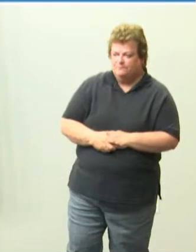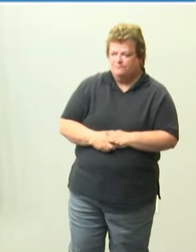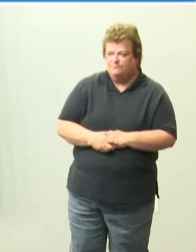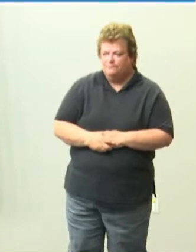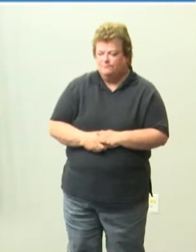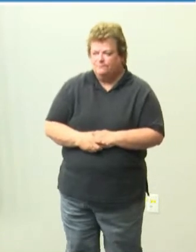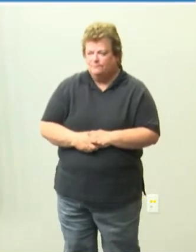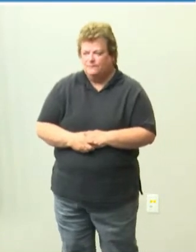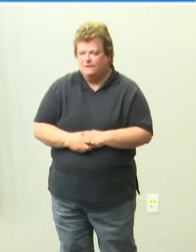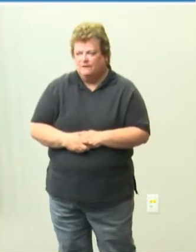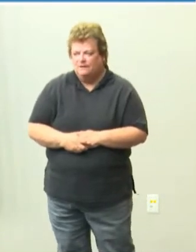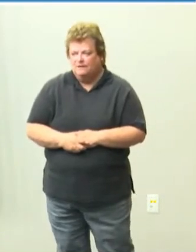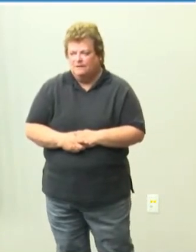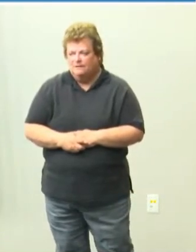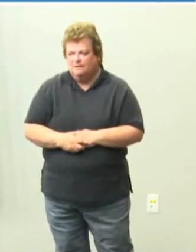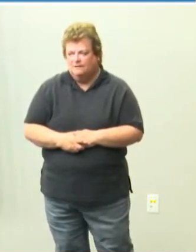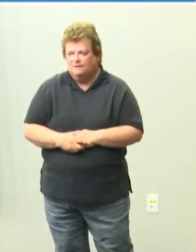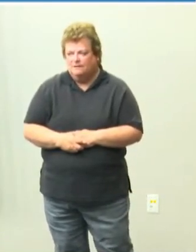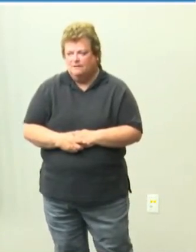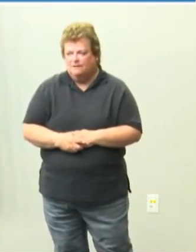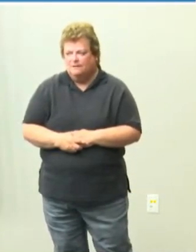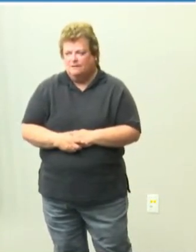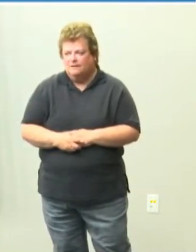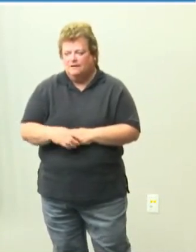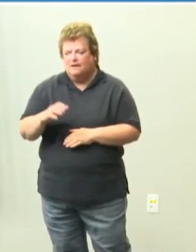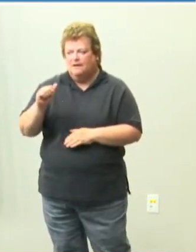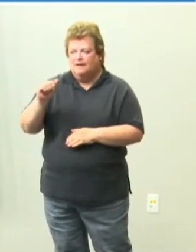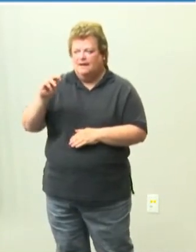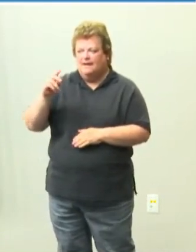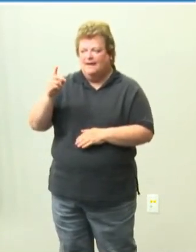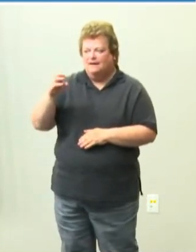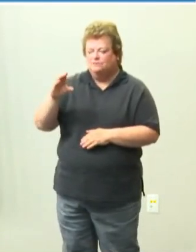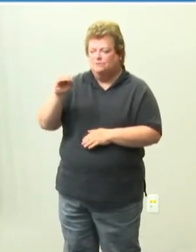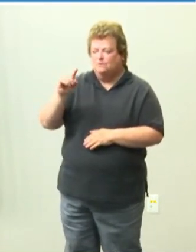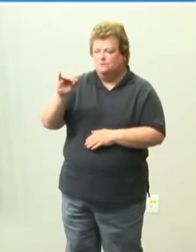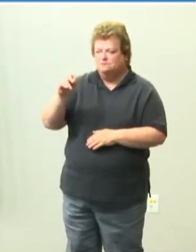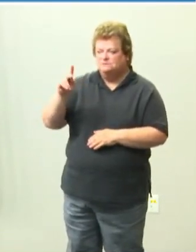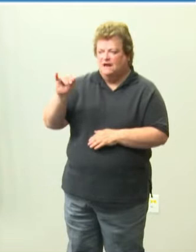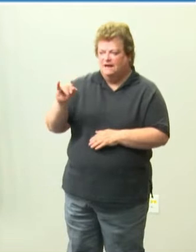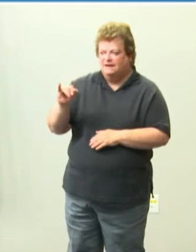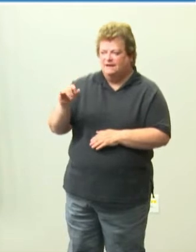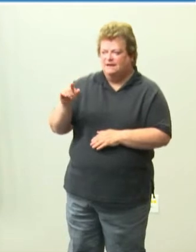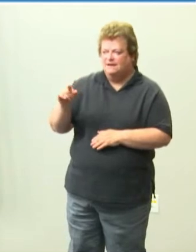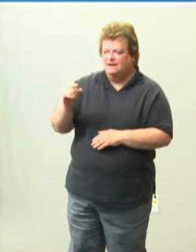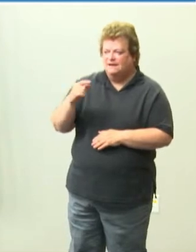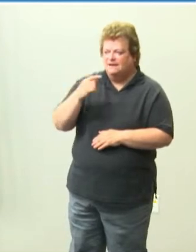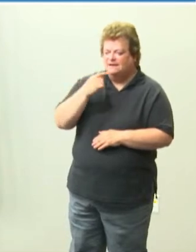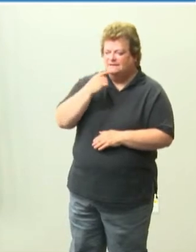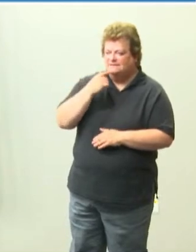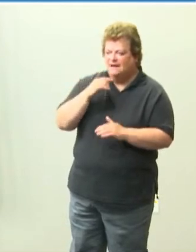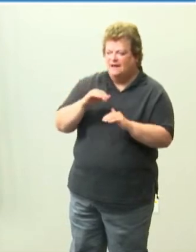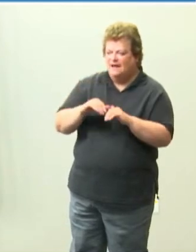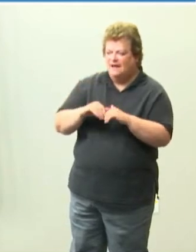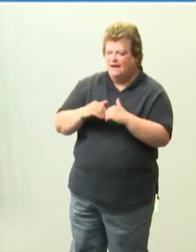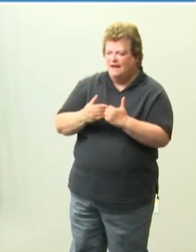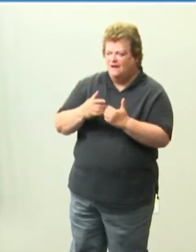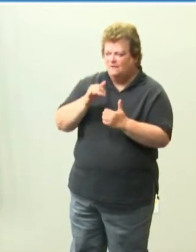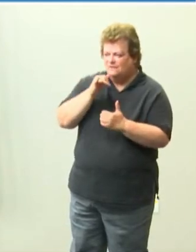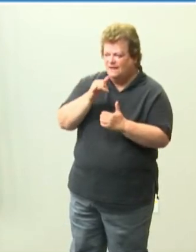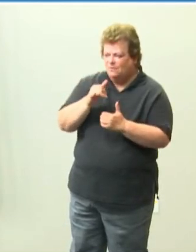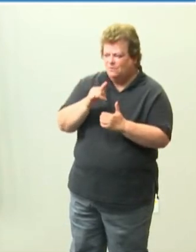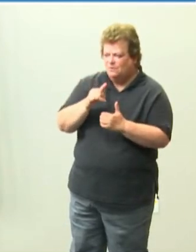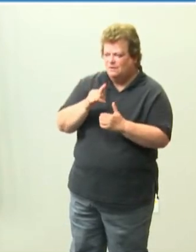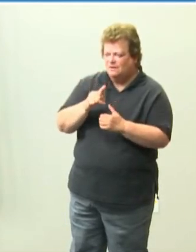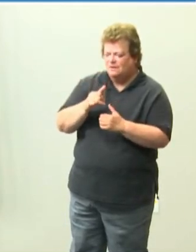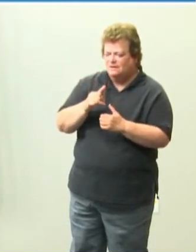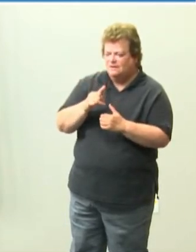Director Lopez, we have a question from Andrew. He asked, how will this affect crowded outdoor events such as high